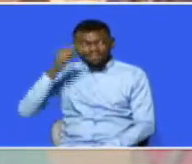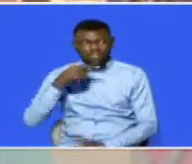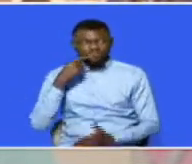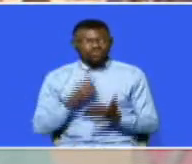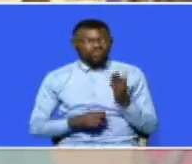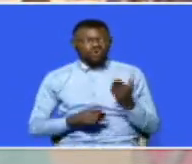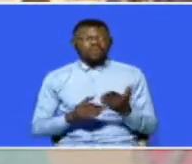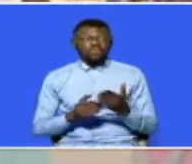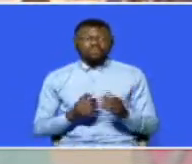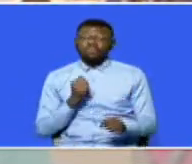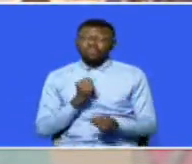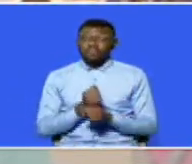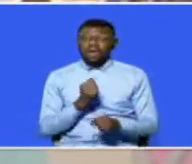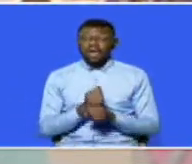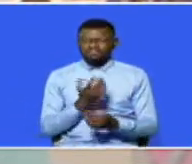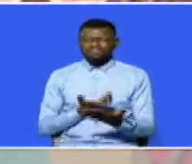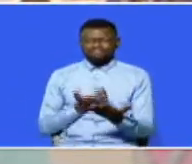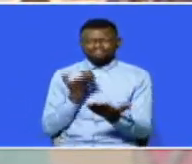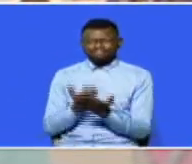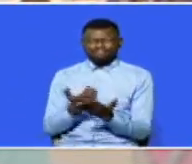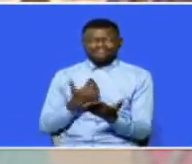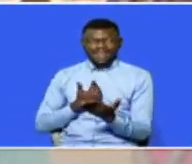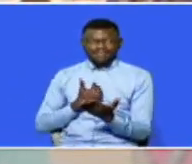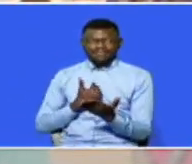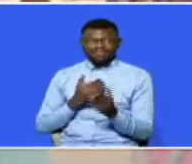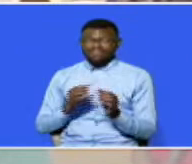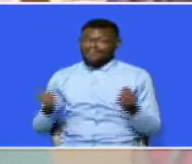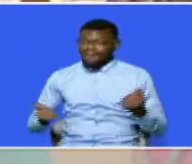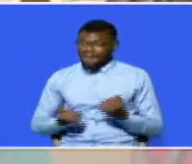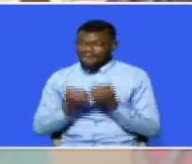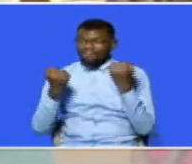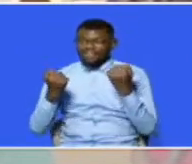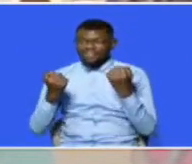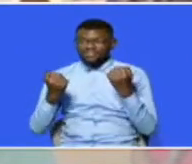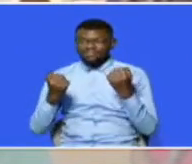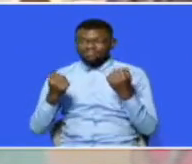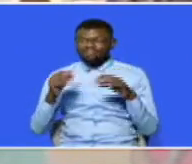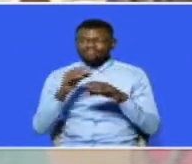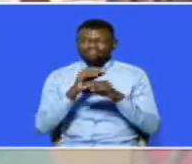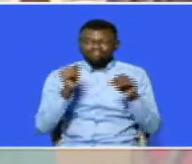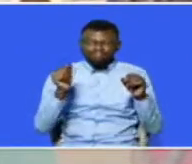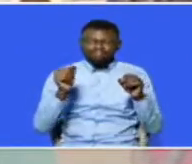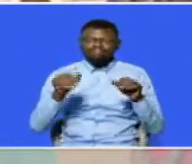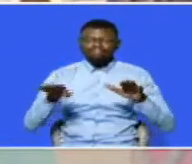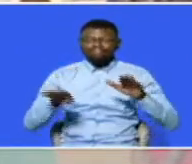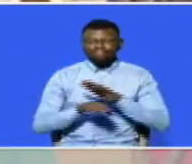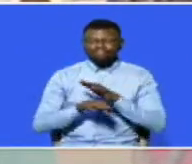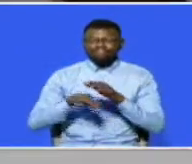yardstick for what they'll offer to Kenyans should they be elected as president and deputy.